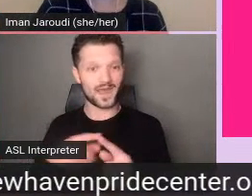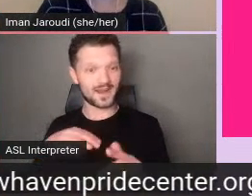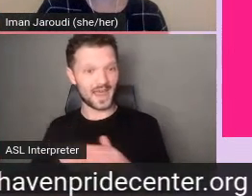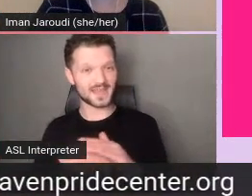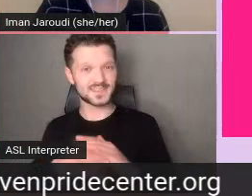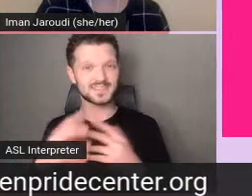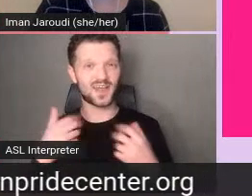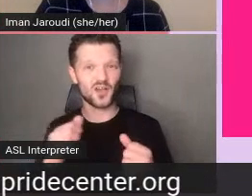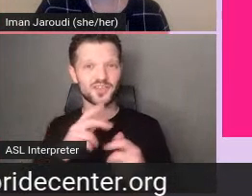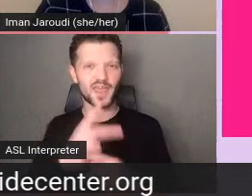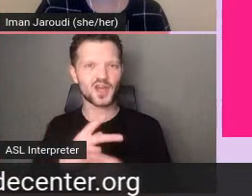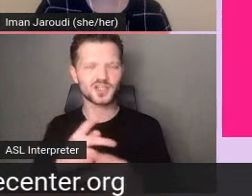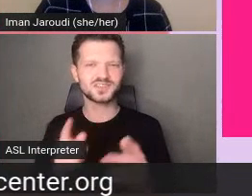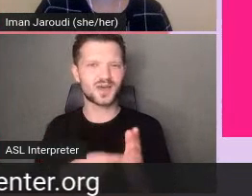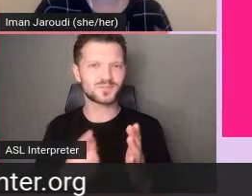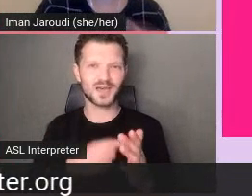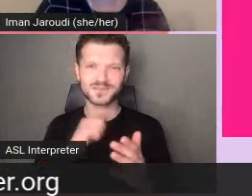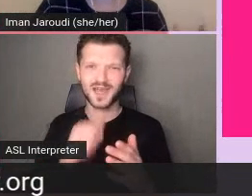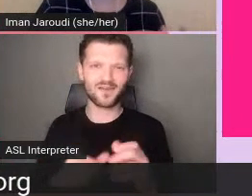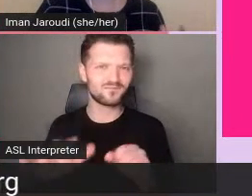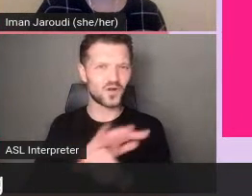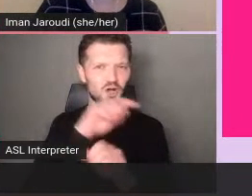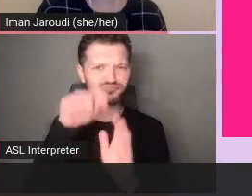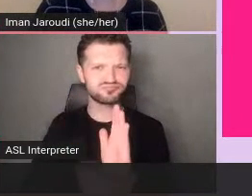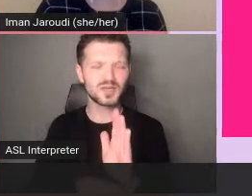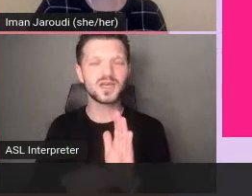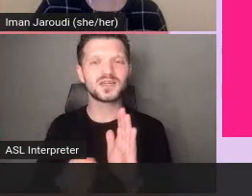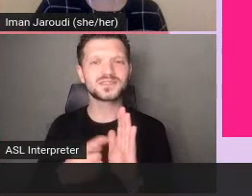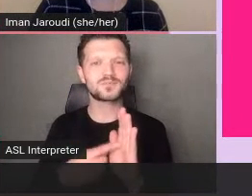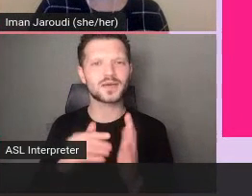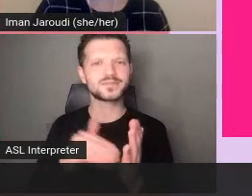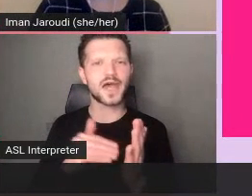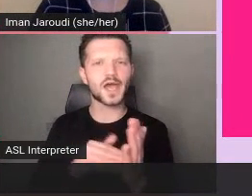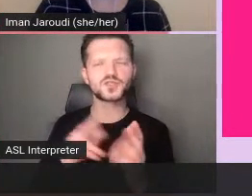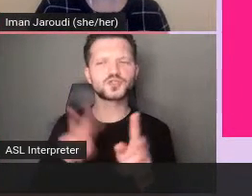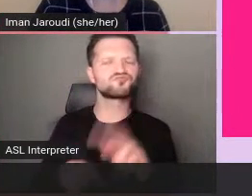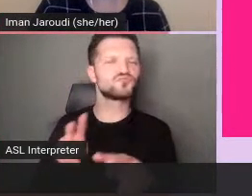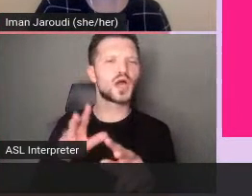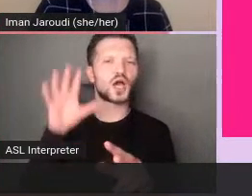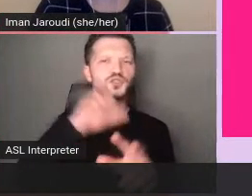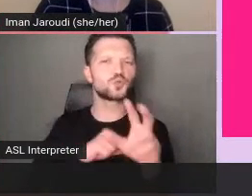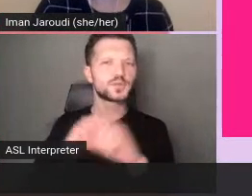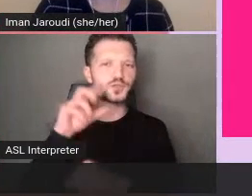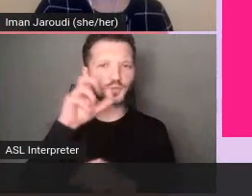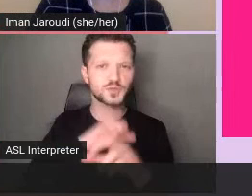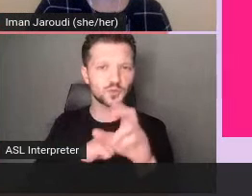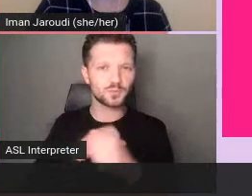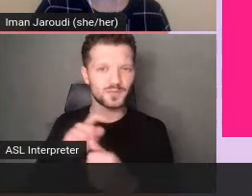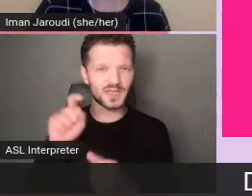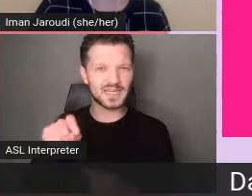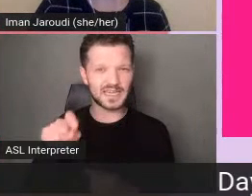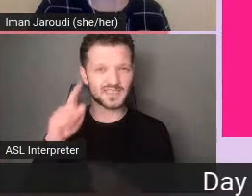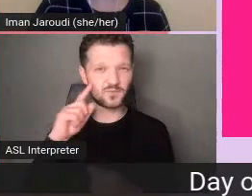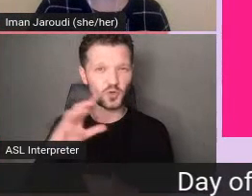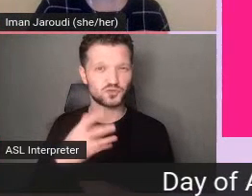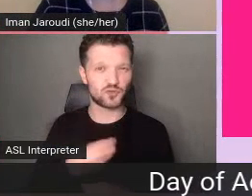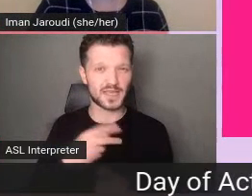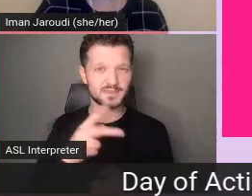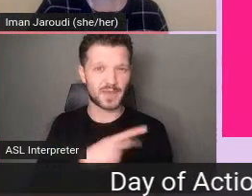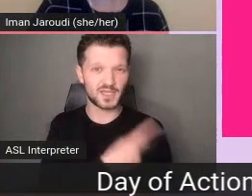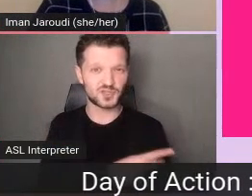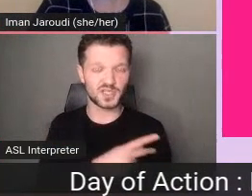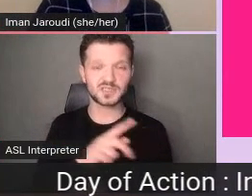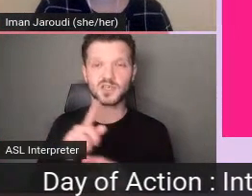proper training, healthcare providers tend to make sweeping assumptions regarding the needs of trans patients. And a survey actually found that